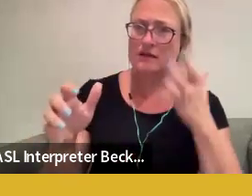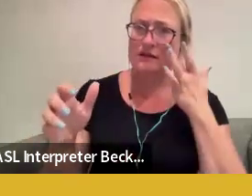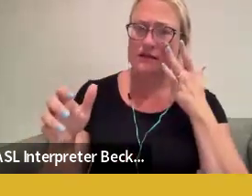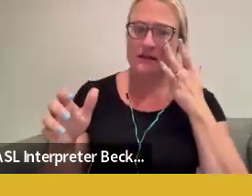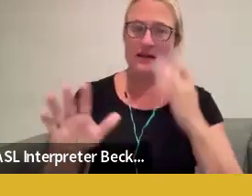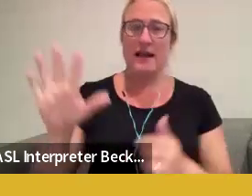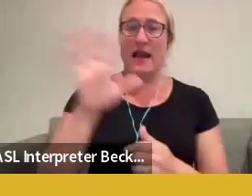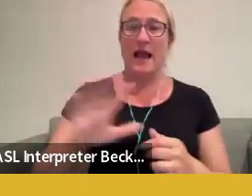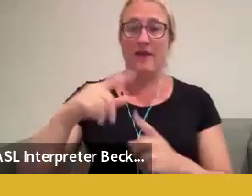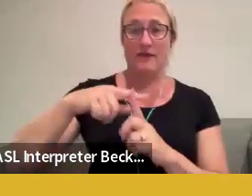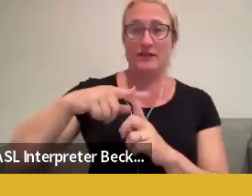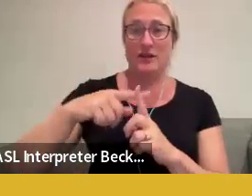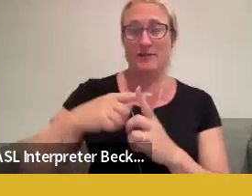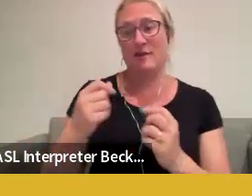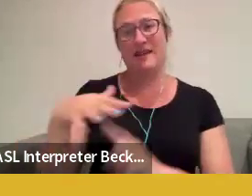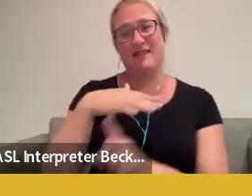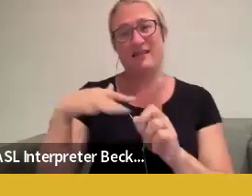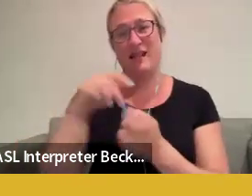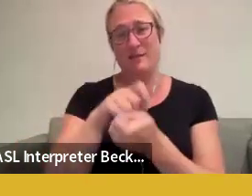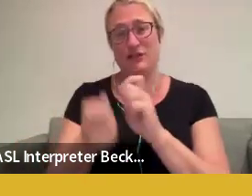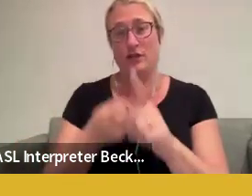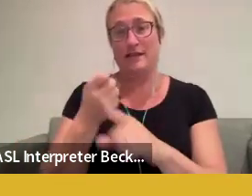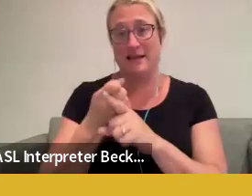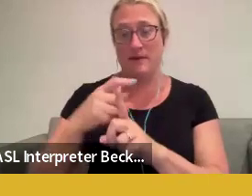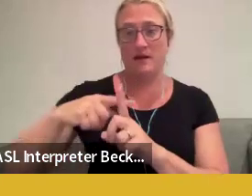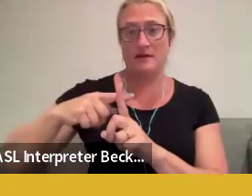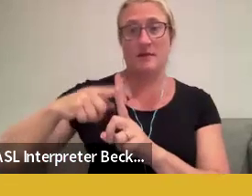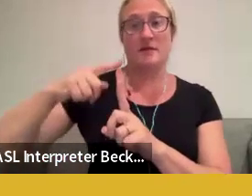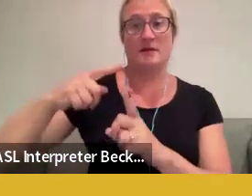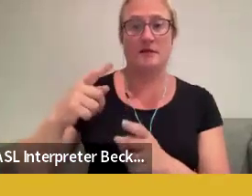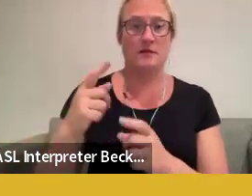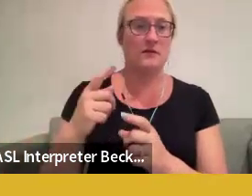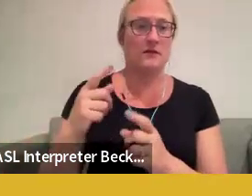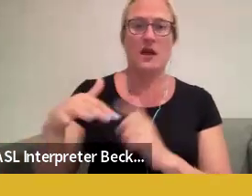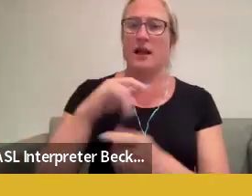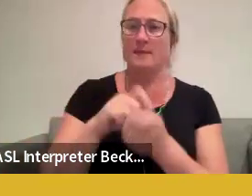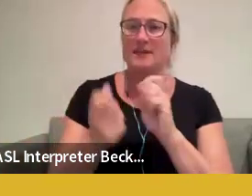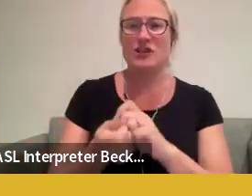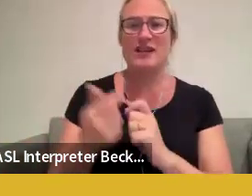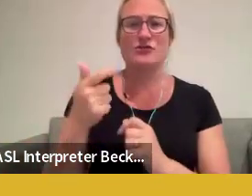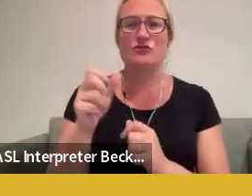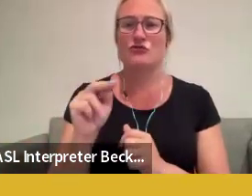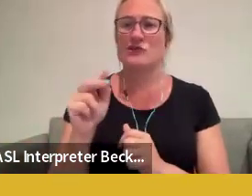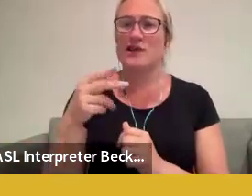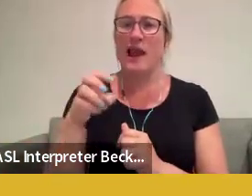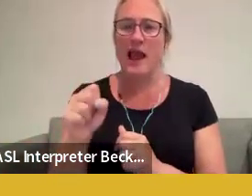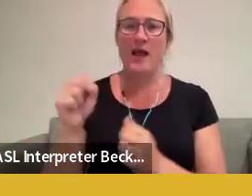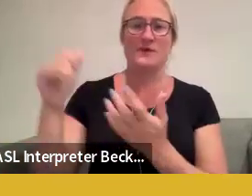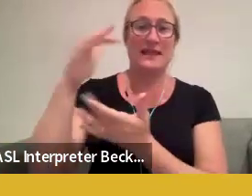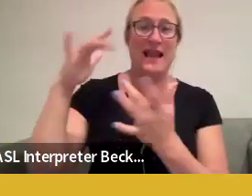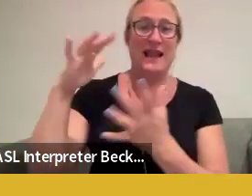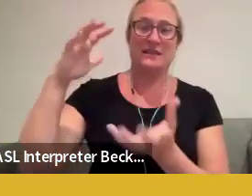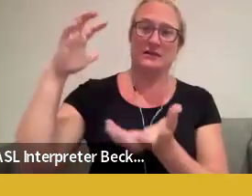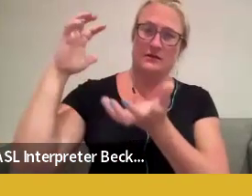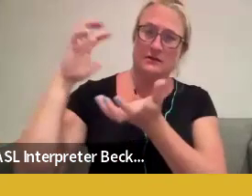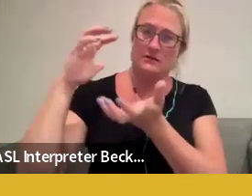been rising due to climate change. Climate change happens when greenhouse gases, such as burning fossil fuels, trap the sun's heat